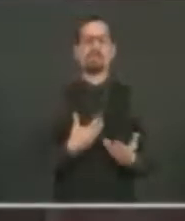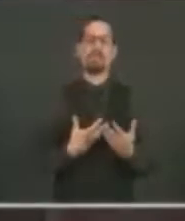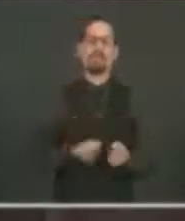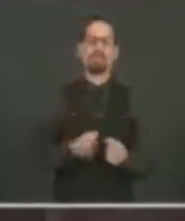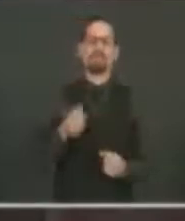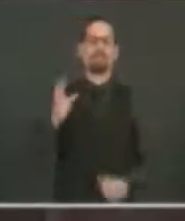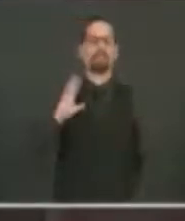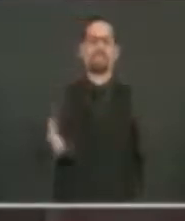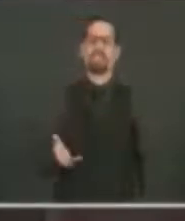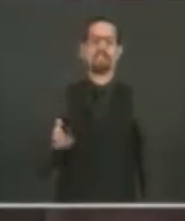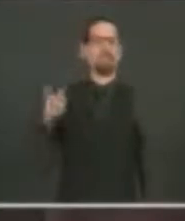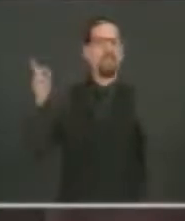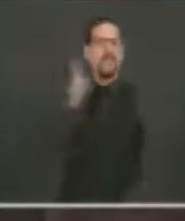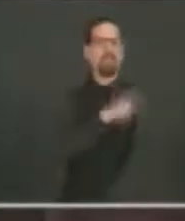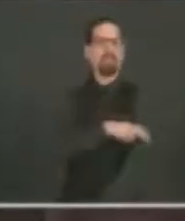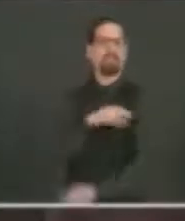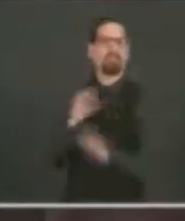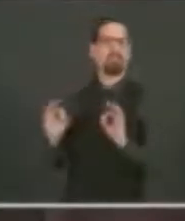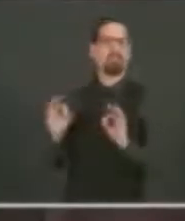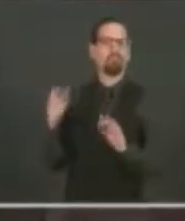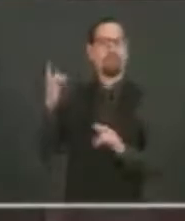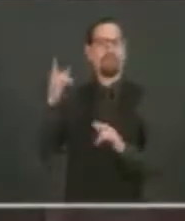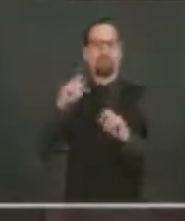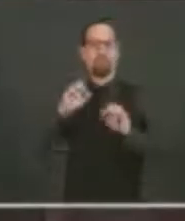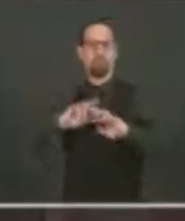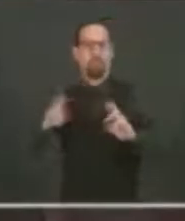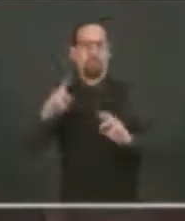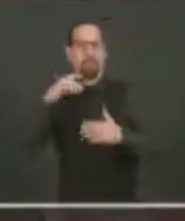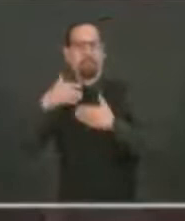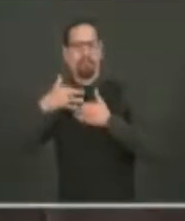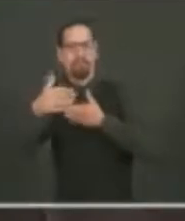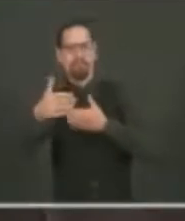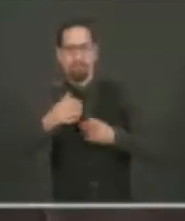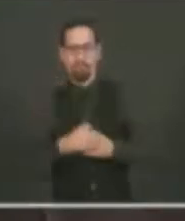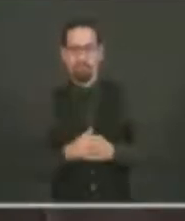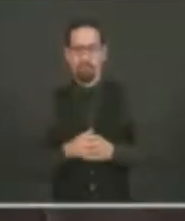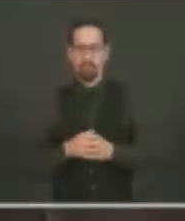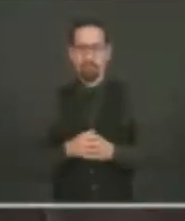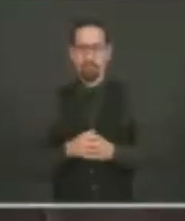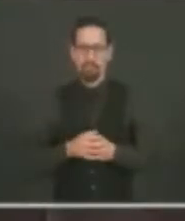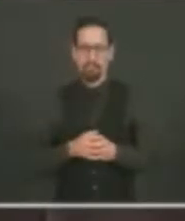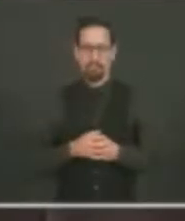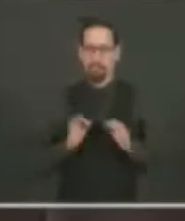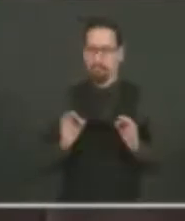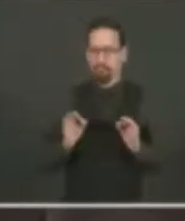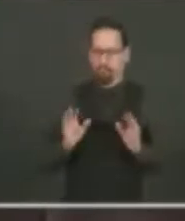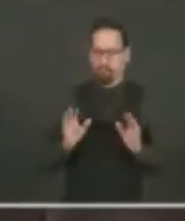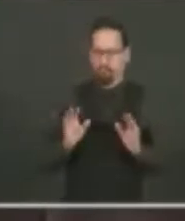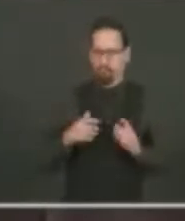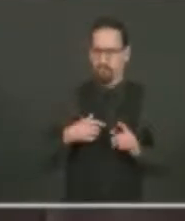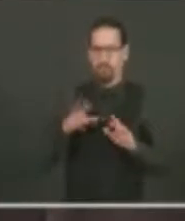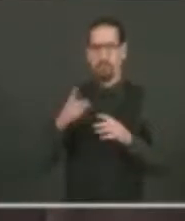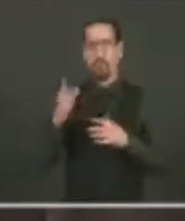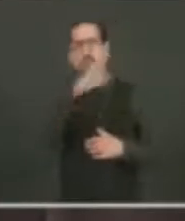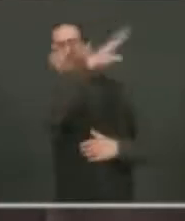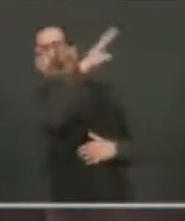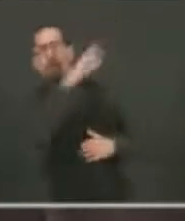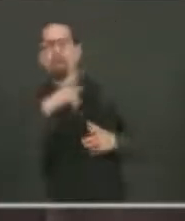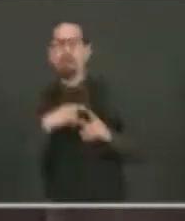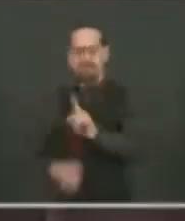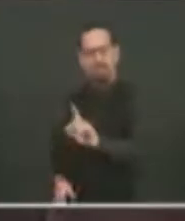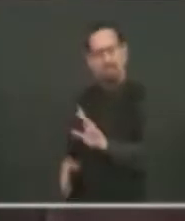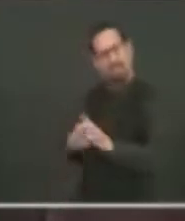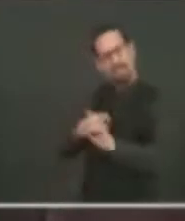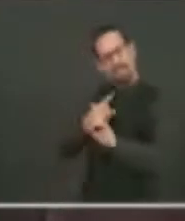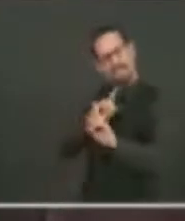to respond going forward. I'm sorry. Our projections